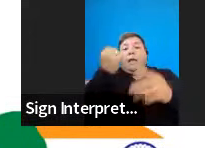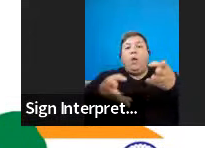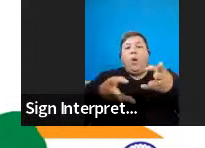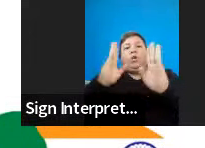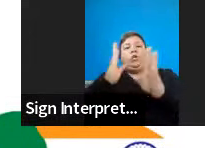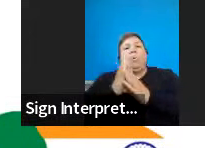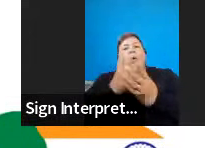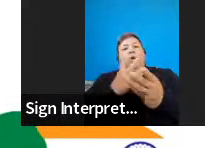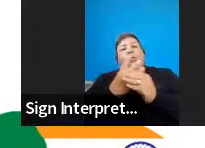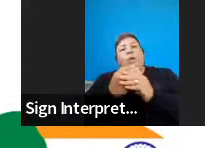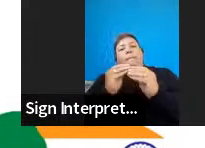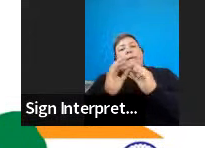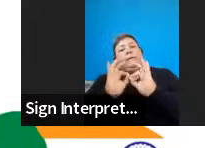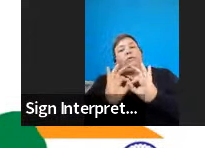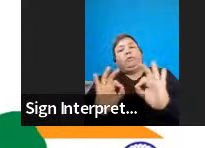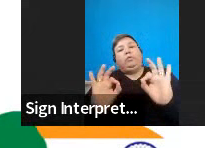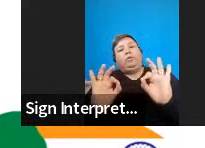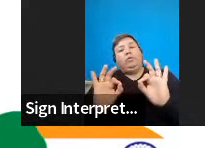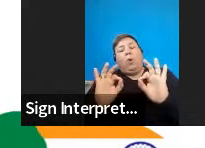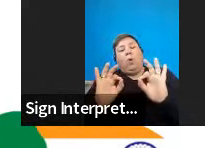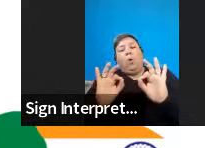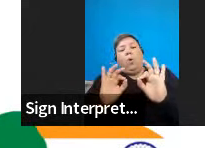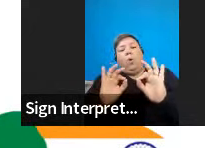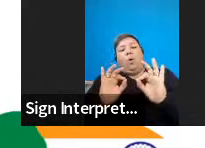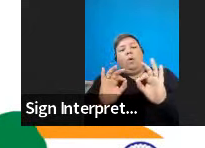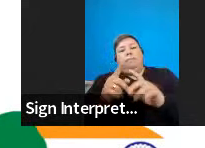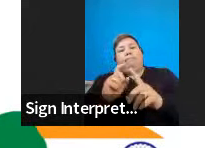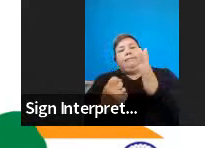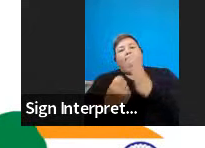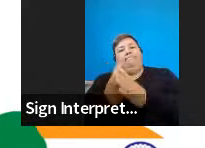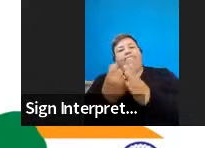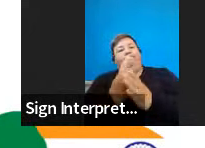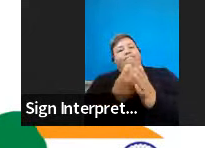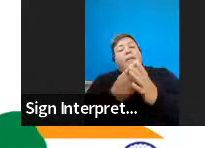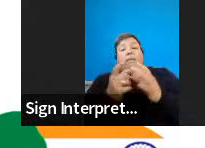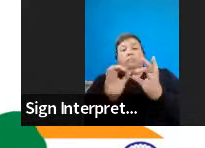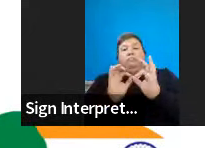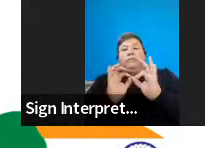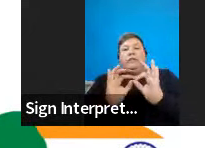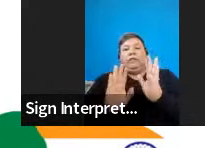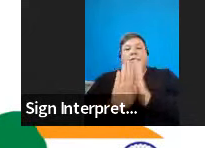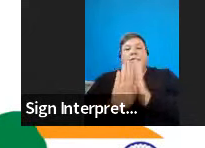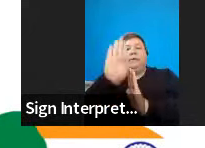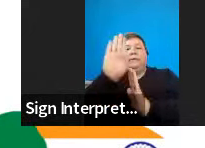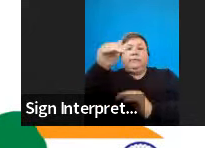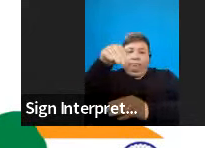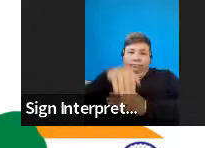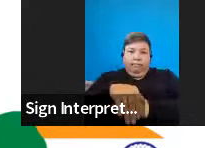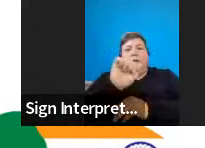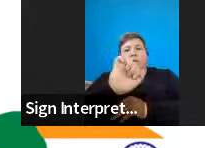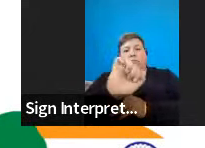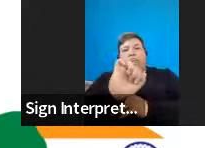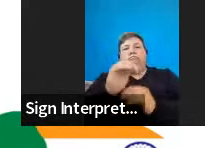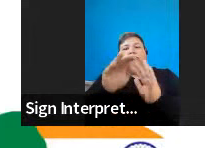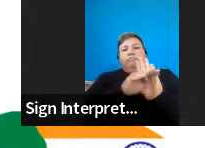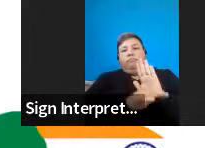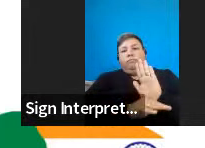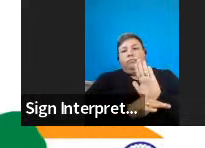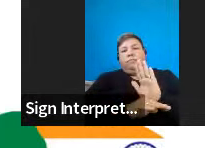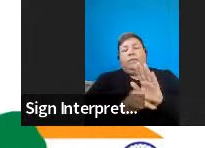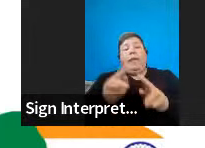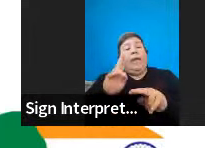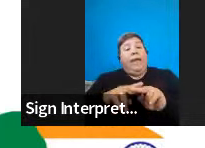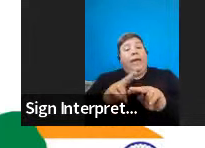and ensuring that we implement these programs in such a success and we ensure that there's compliance. So meaning that if we